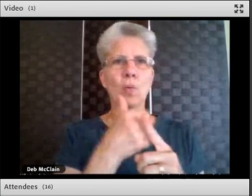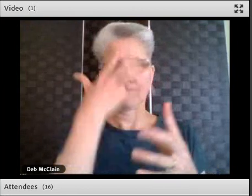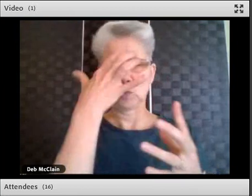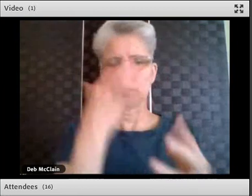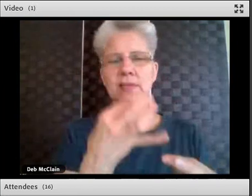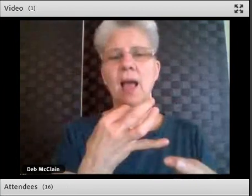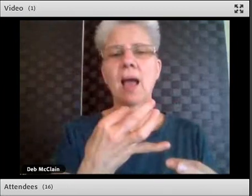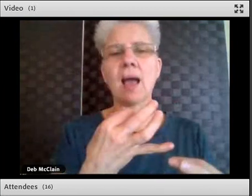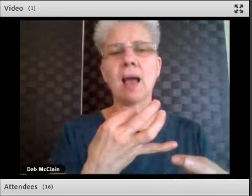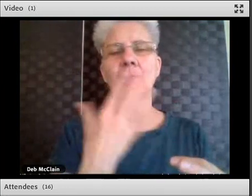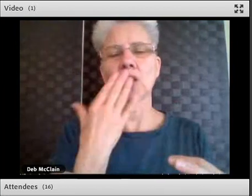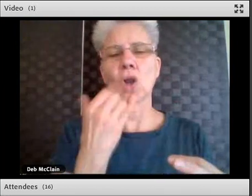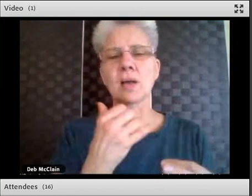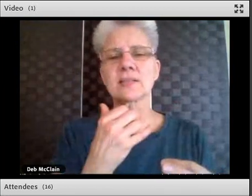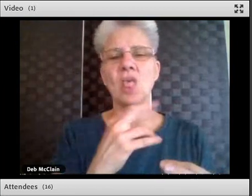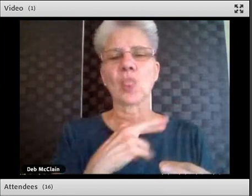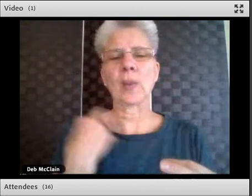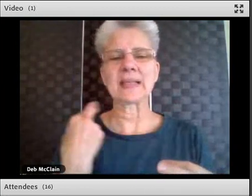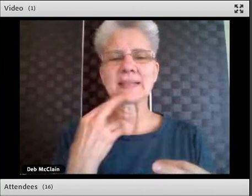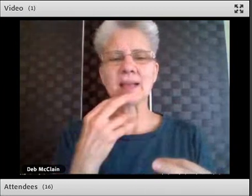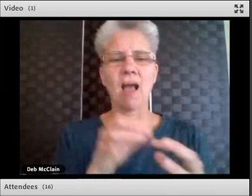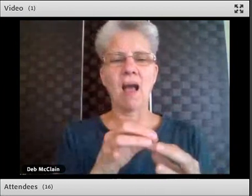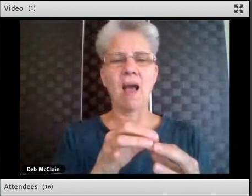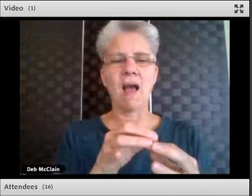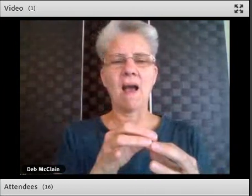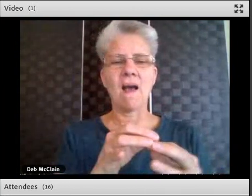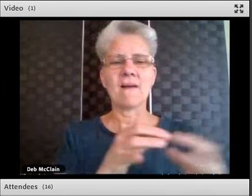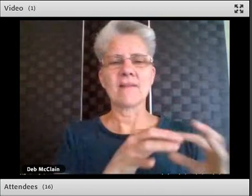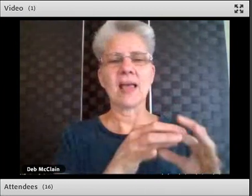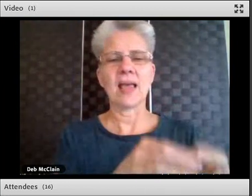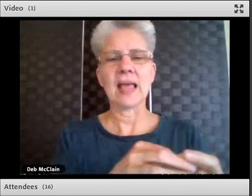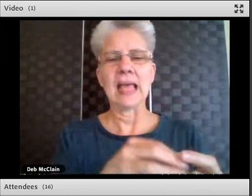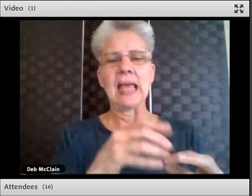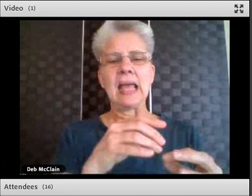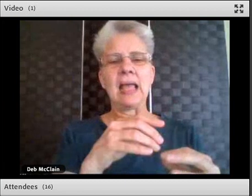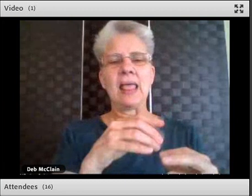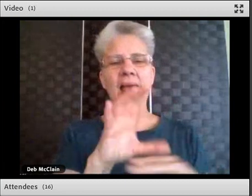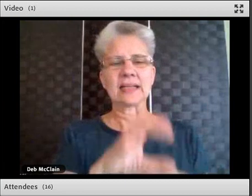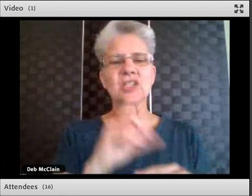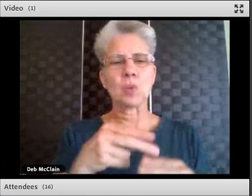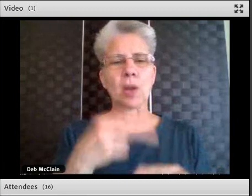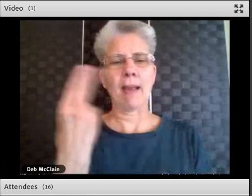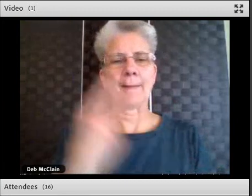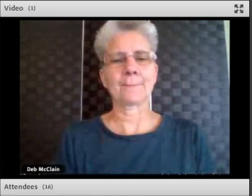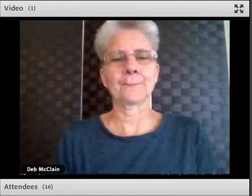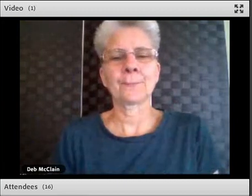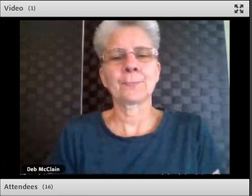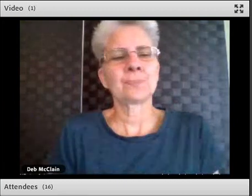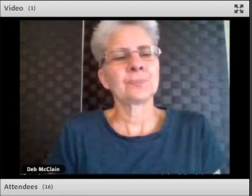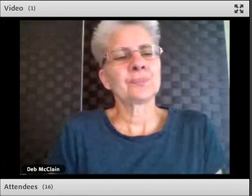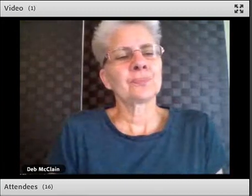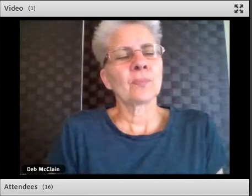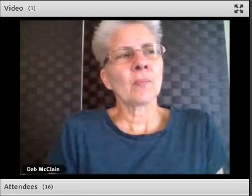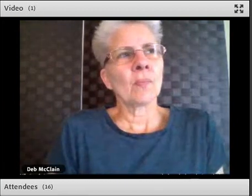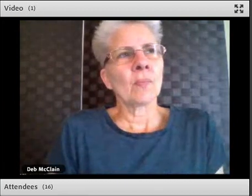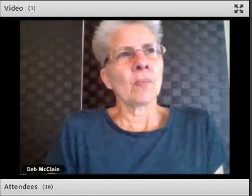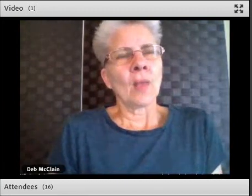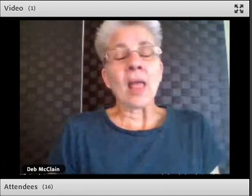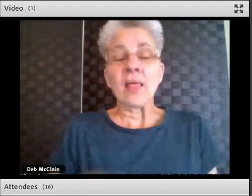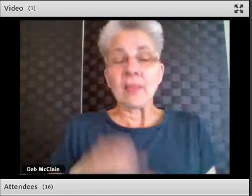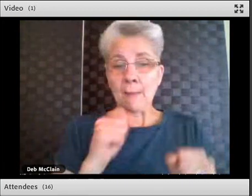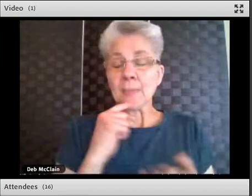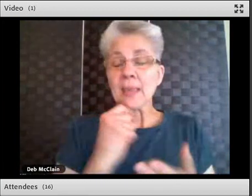decision because the risk of passing on the condition is pretty high. But they can be helped